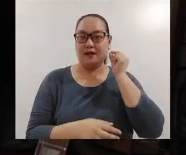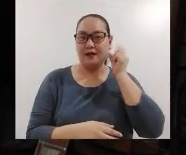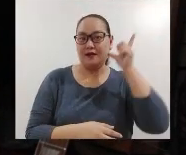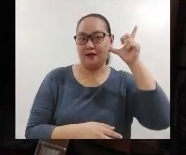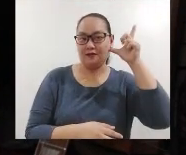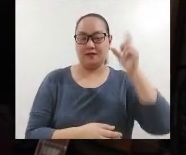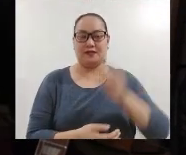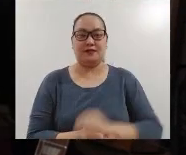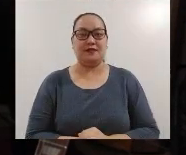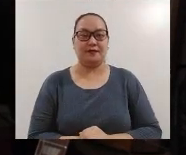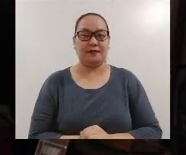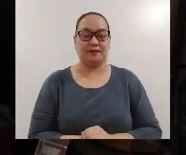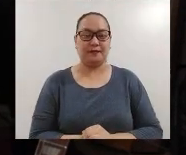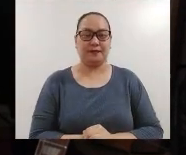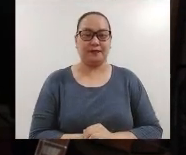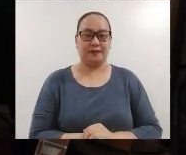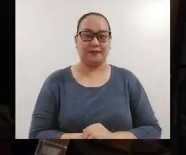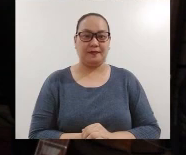loudness.